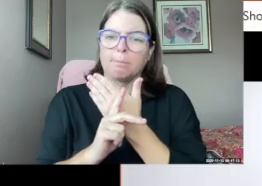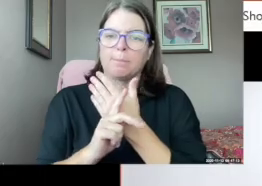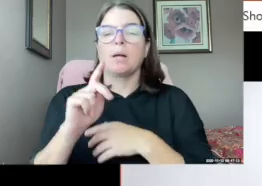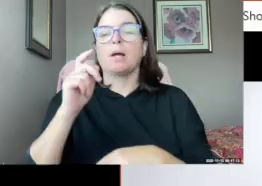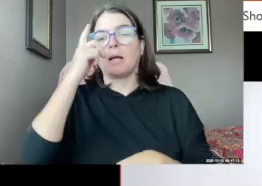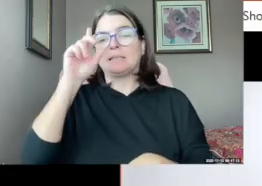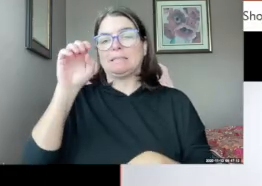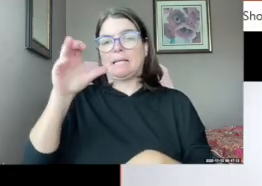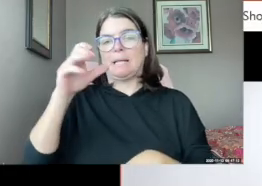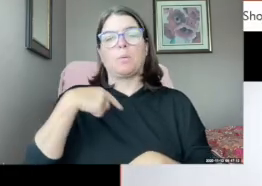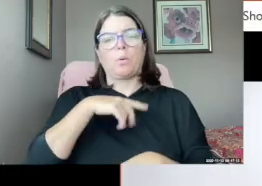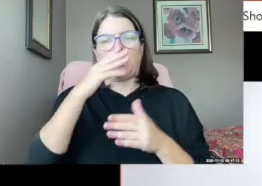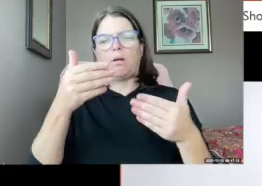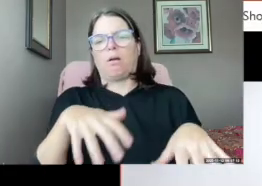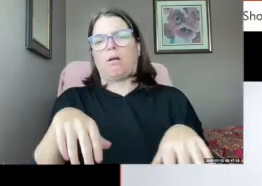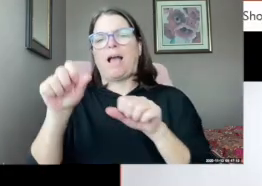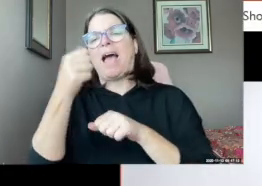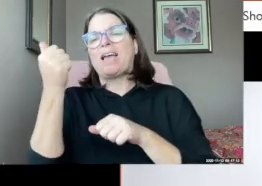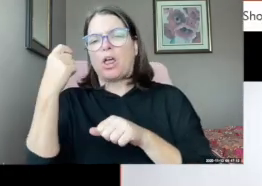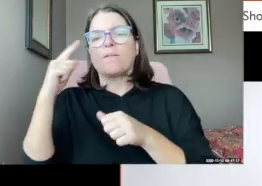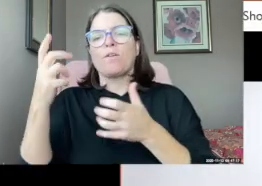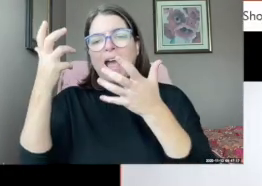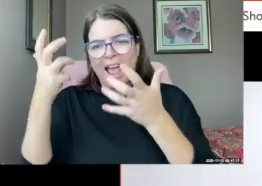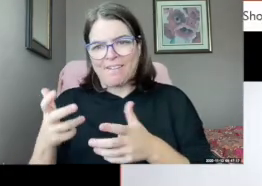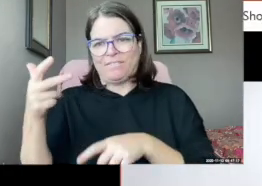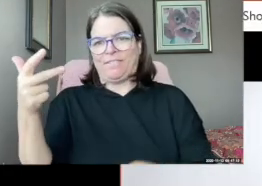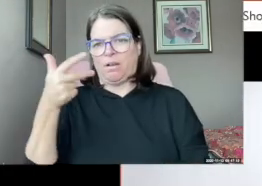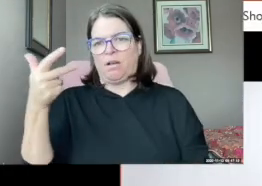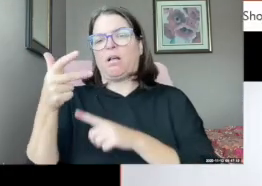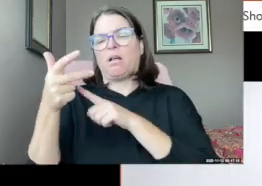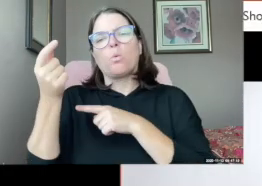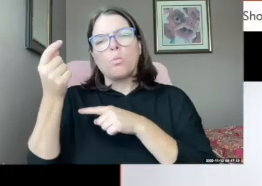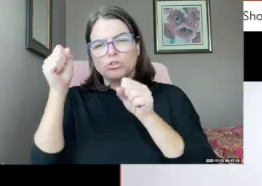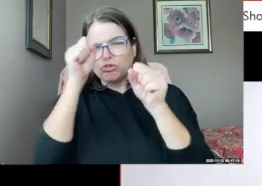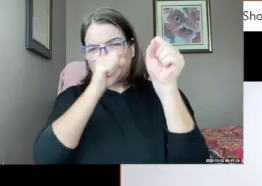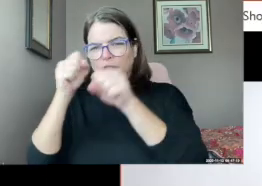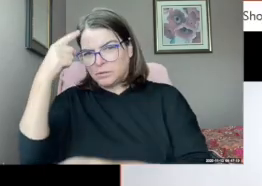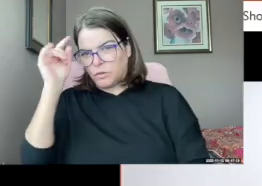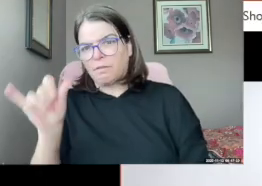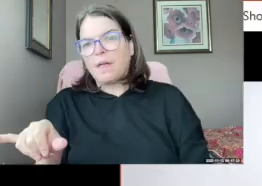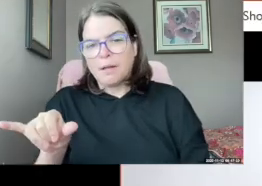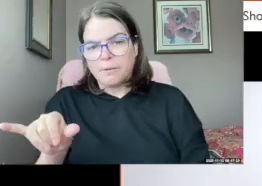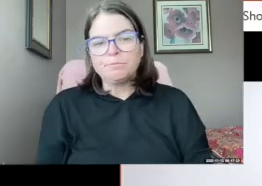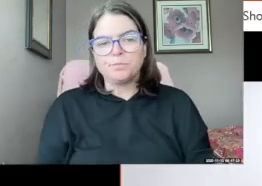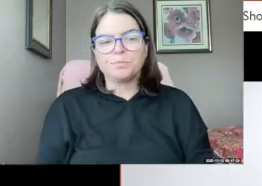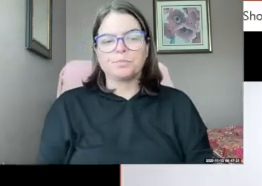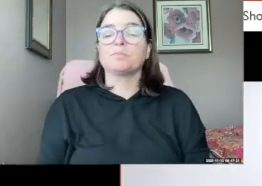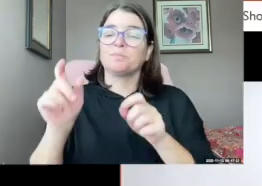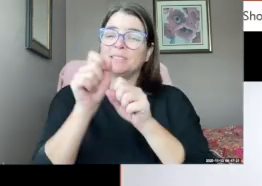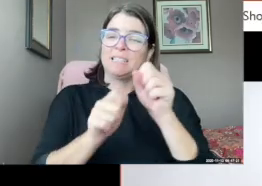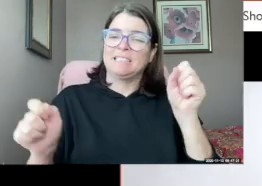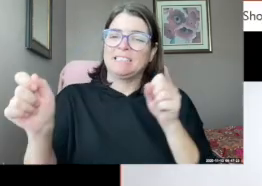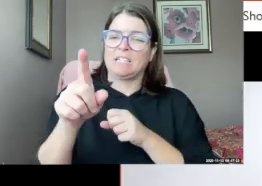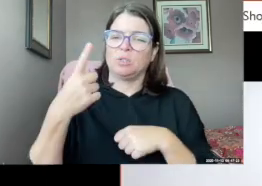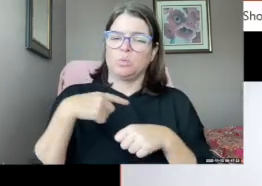will hold another workshop to talk about heavy duty vehicle standards and strategies. Early next year, we